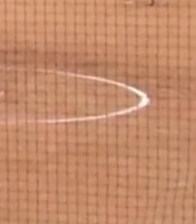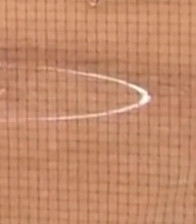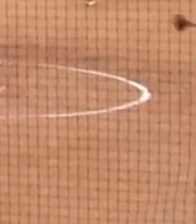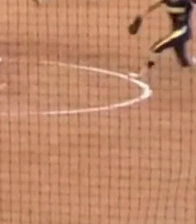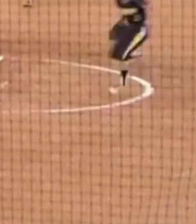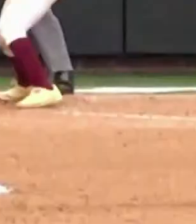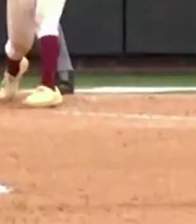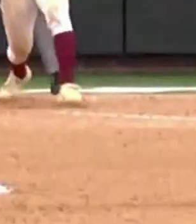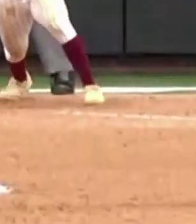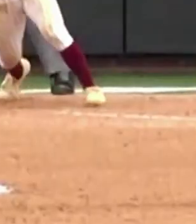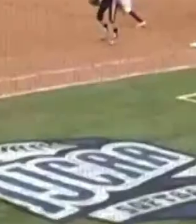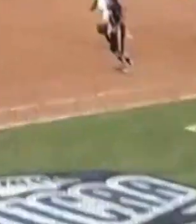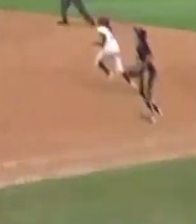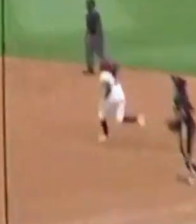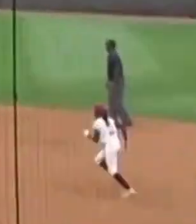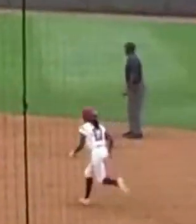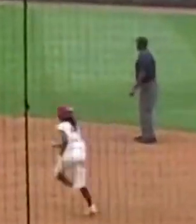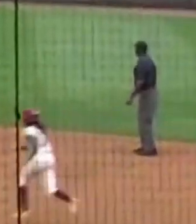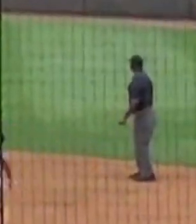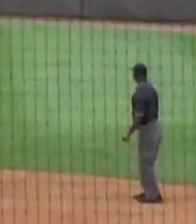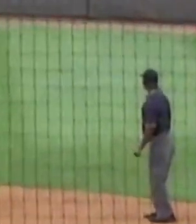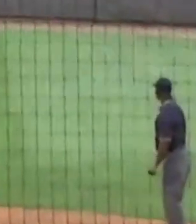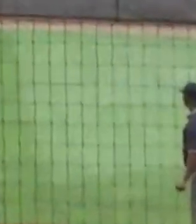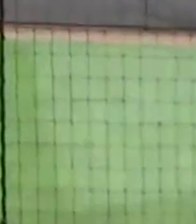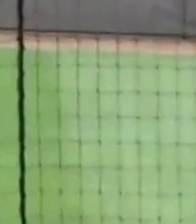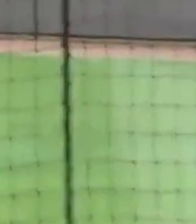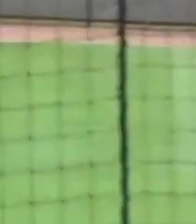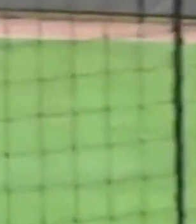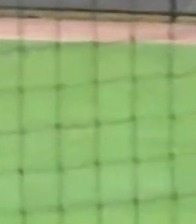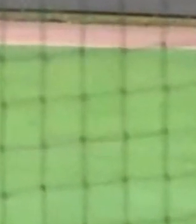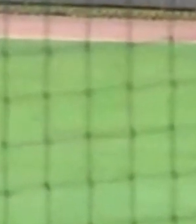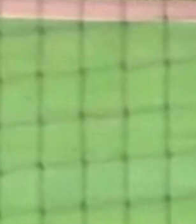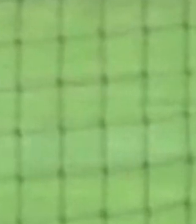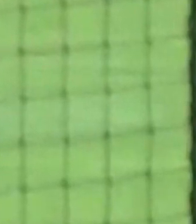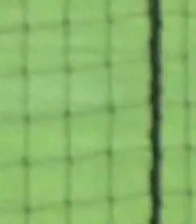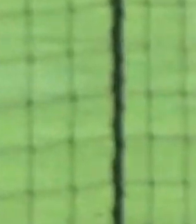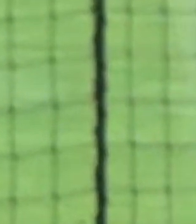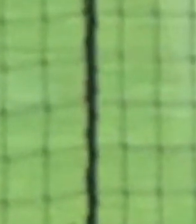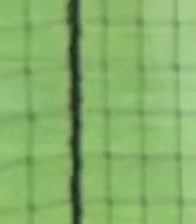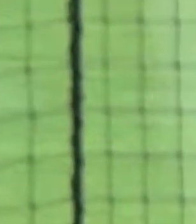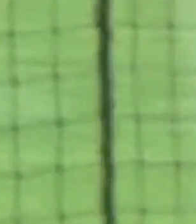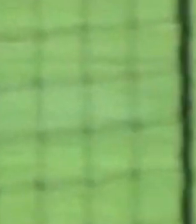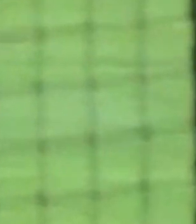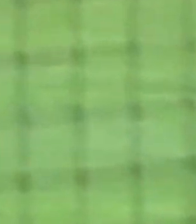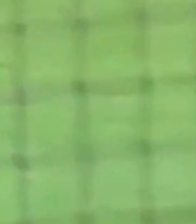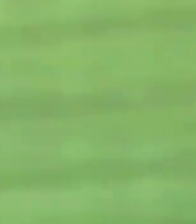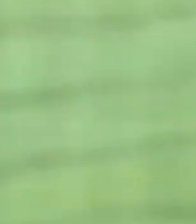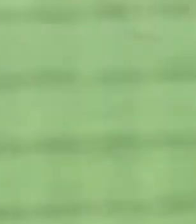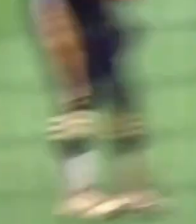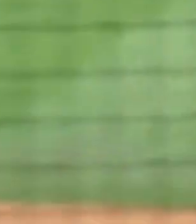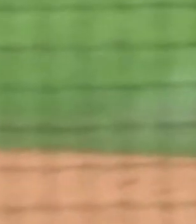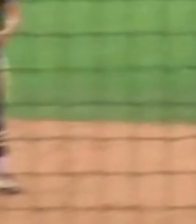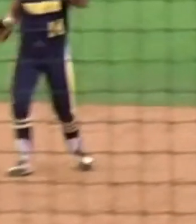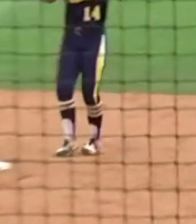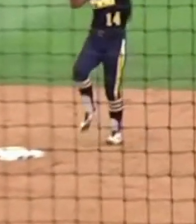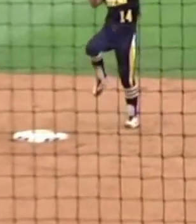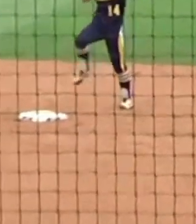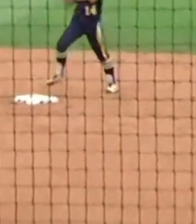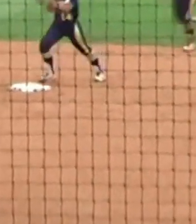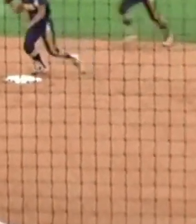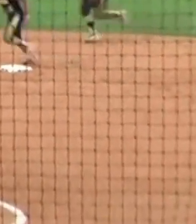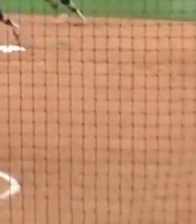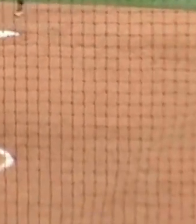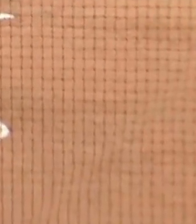up. And every time I step up in the building, everybody hands go up. And they stay